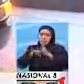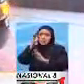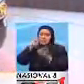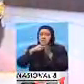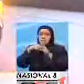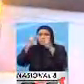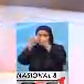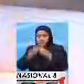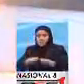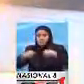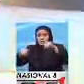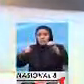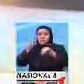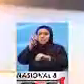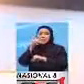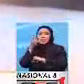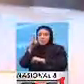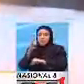akan bertambah baik.